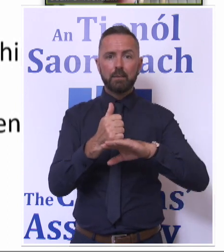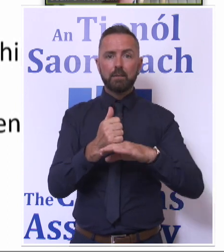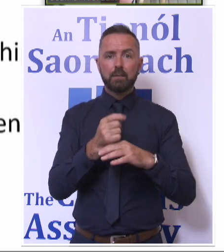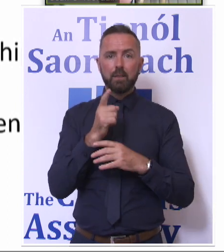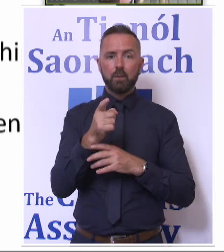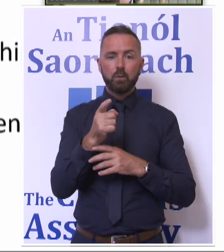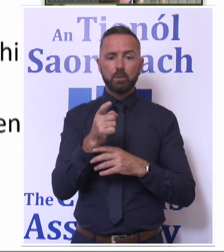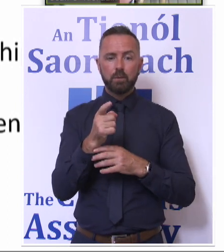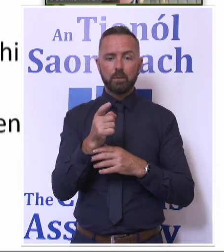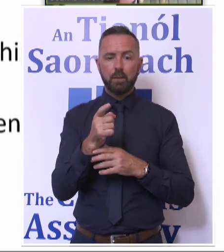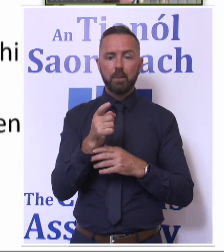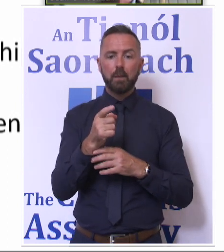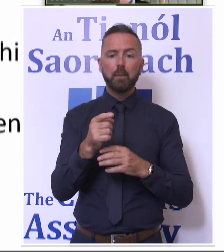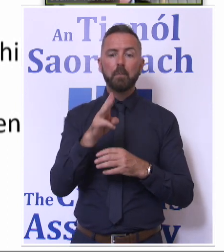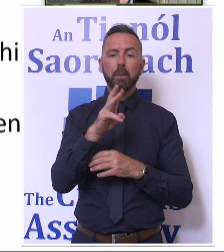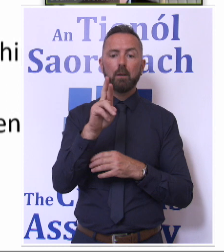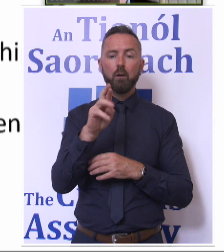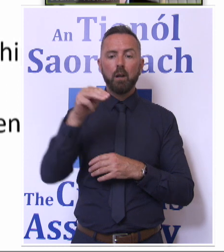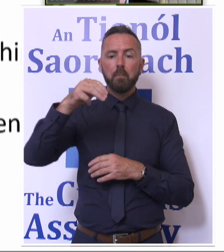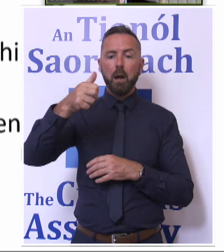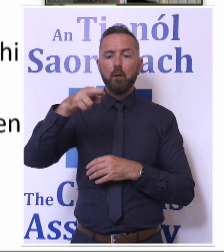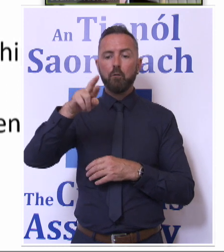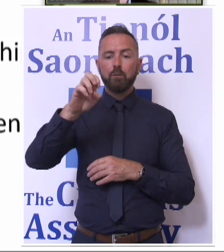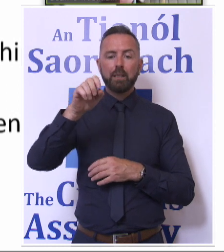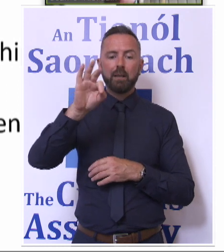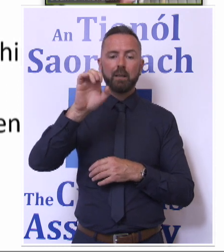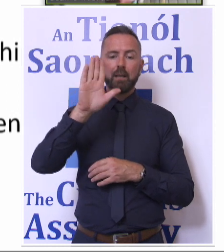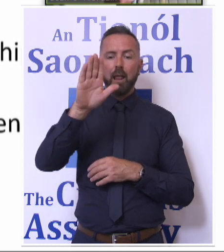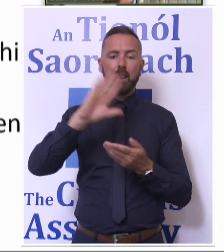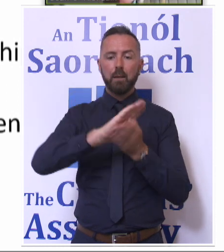were cities like Barcelona. Pierre Maragall became the mayor of